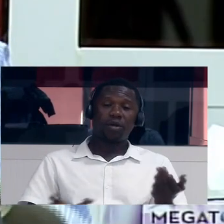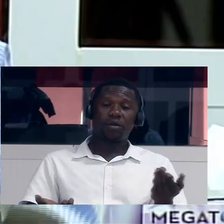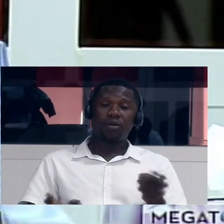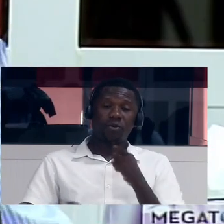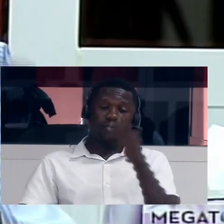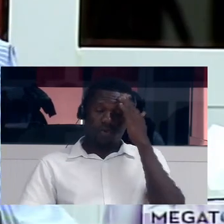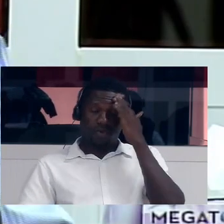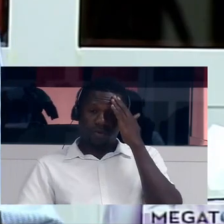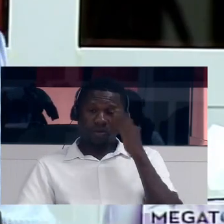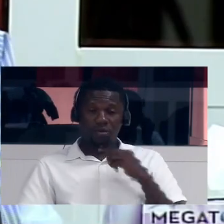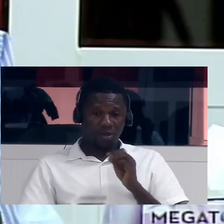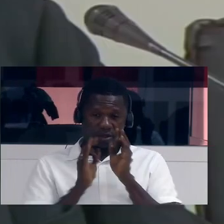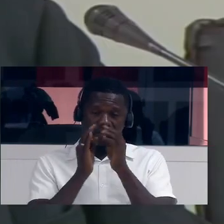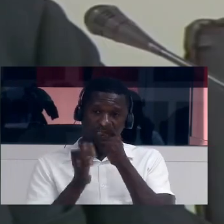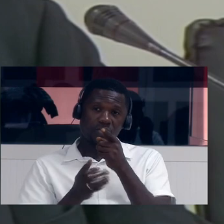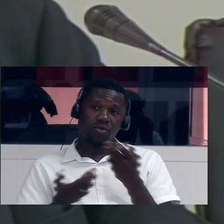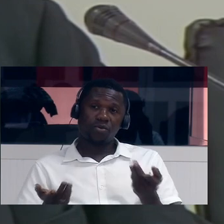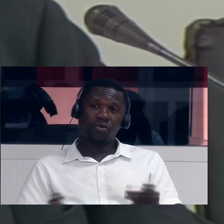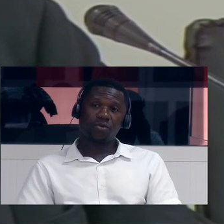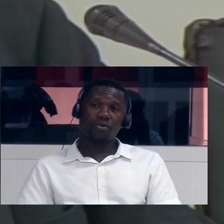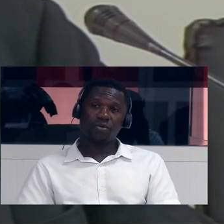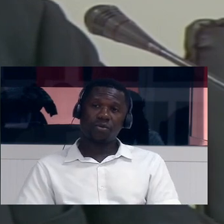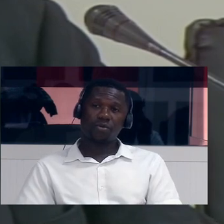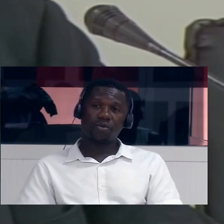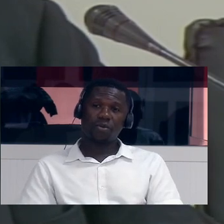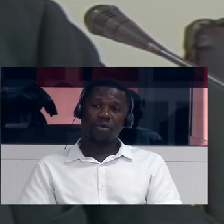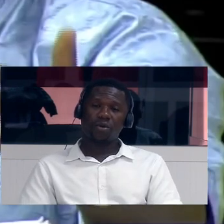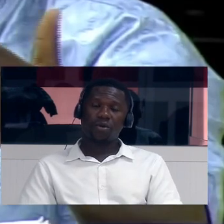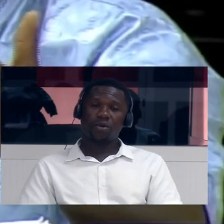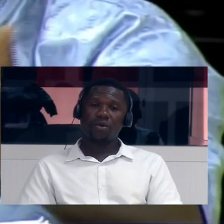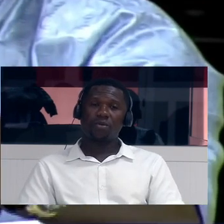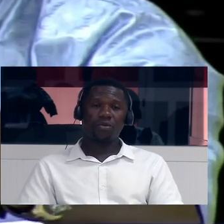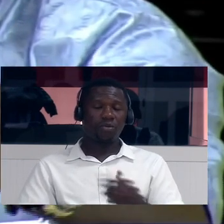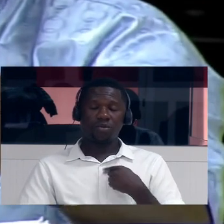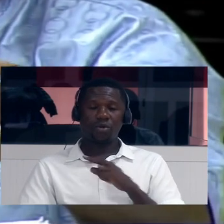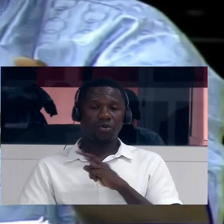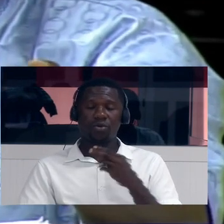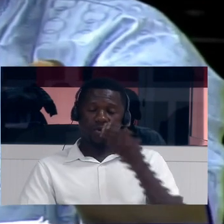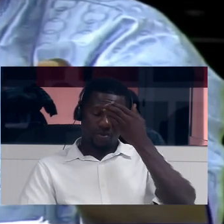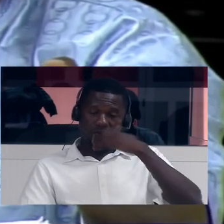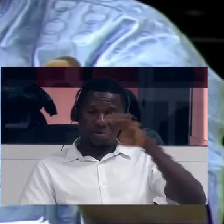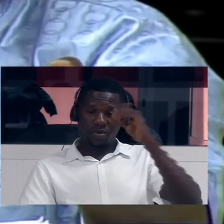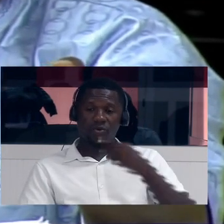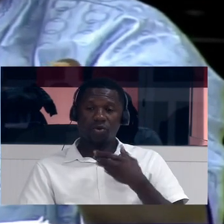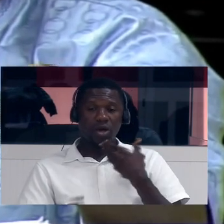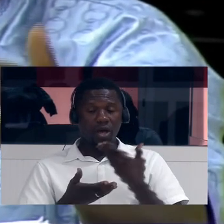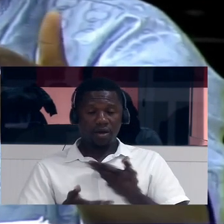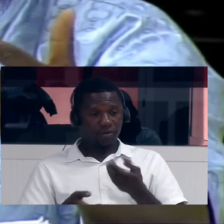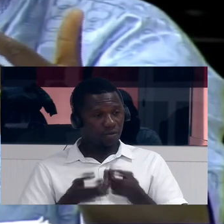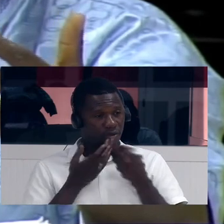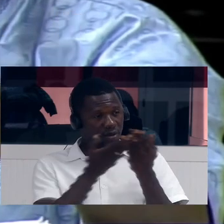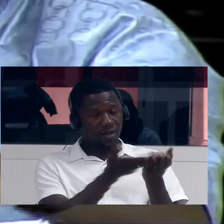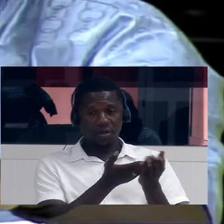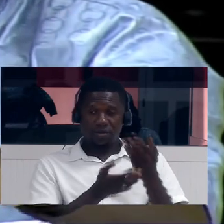You know it. I told you. Well, I am not the commission. You have to tell the commission. Yeah.